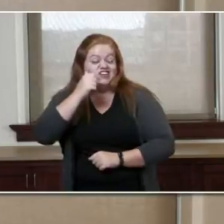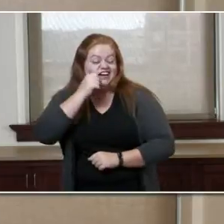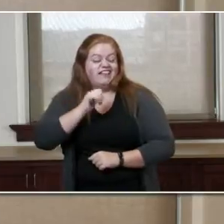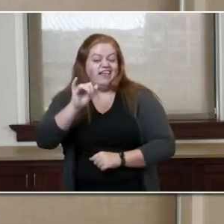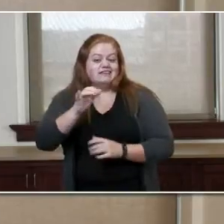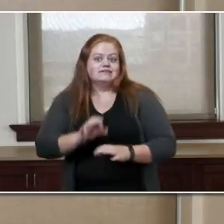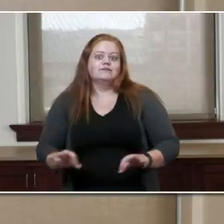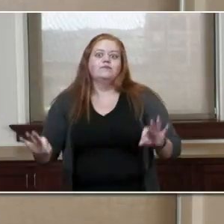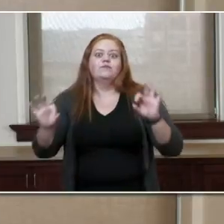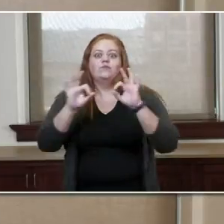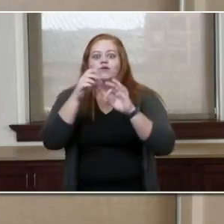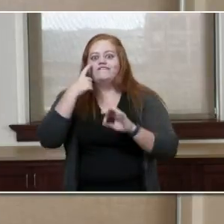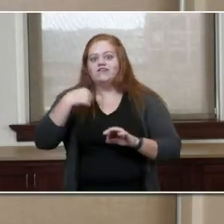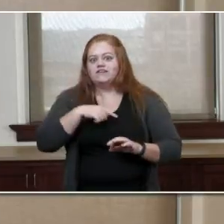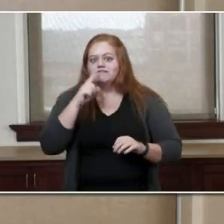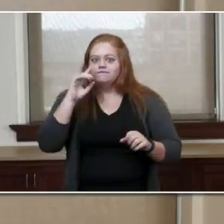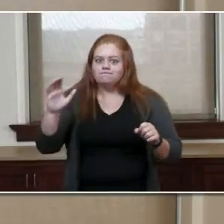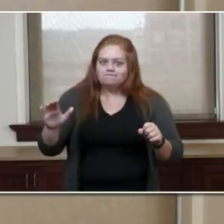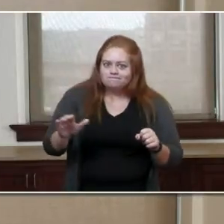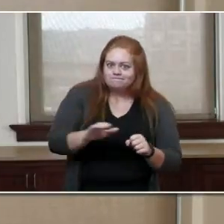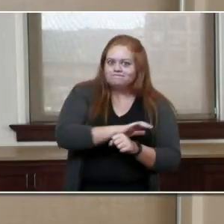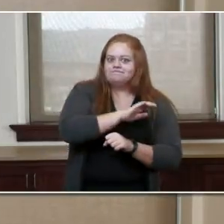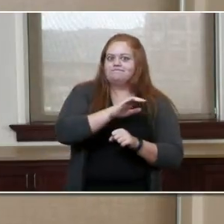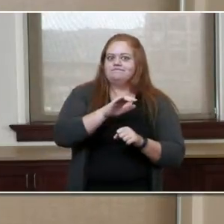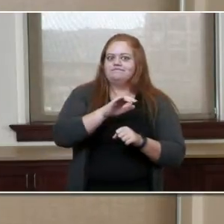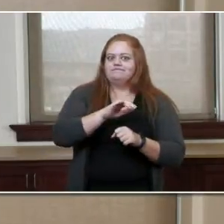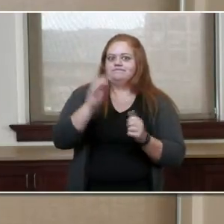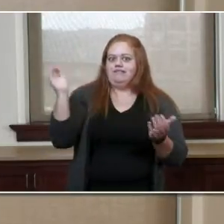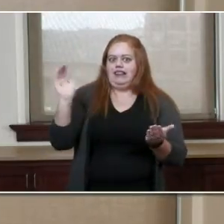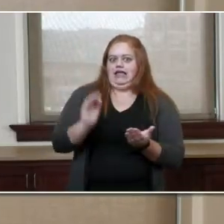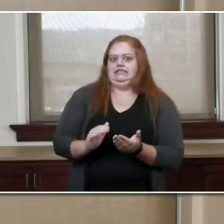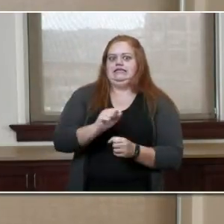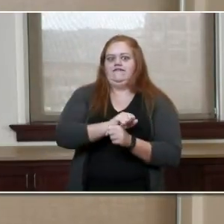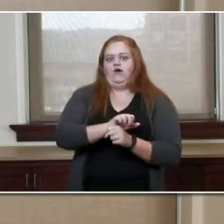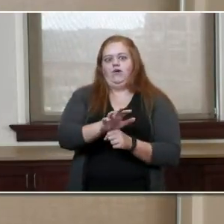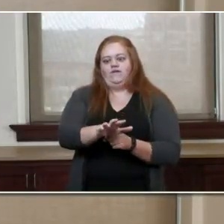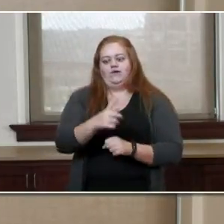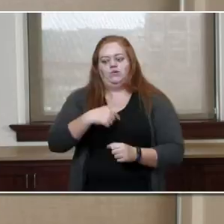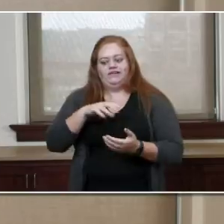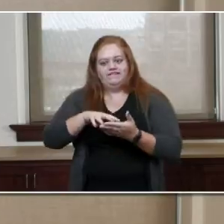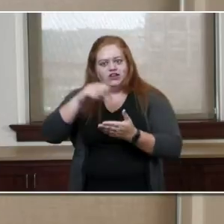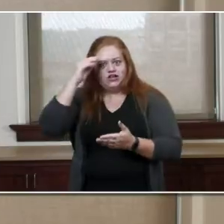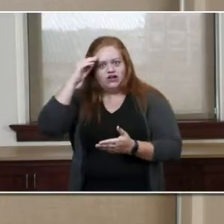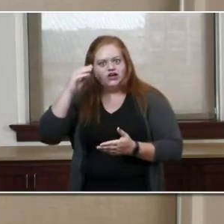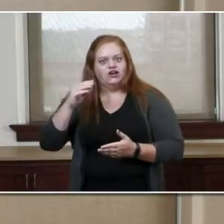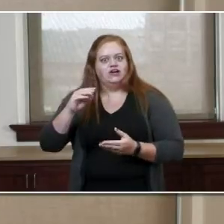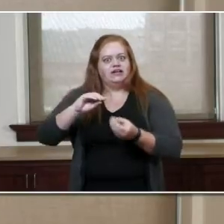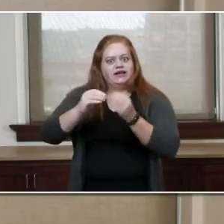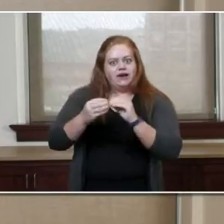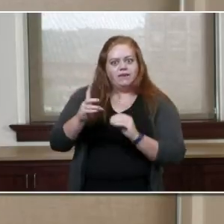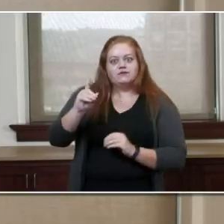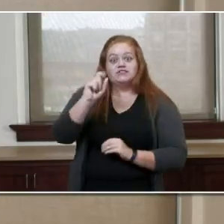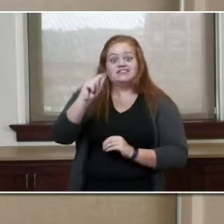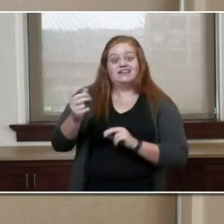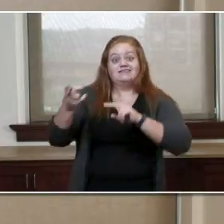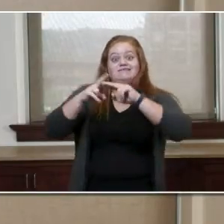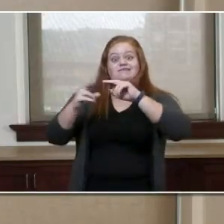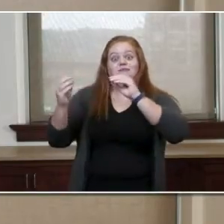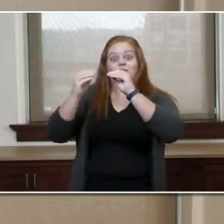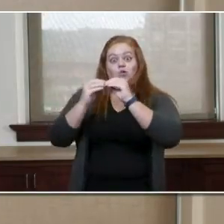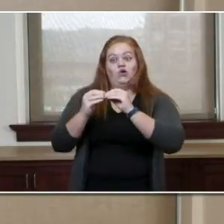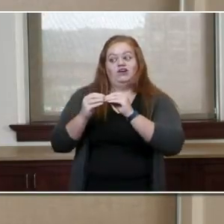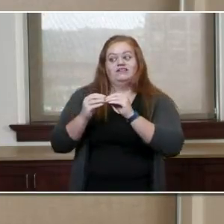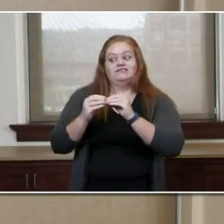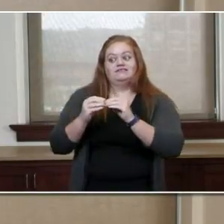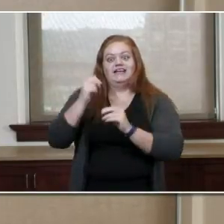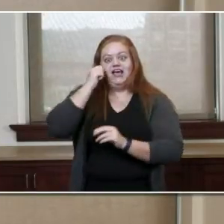to the entire pandemic, as we've learned, and the data gets stronger and stronger, literally on